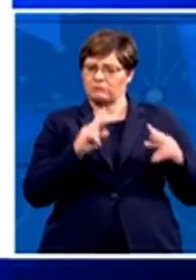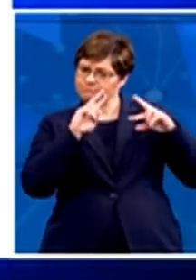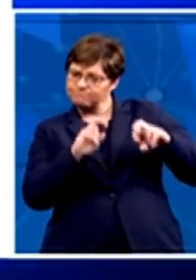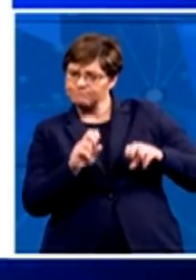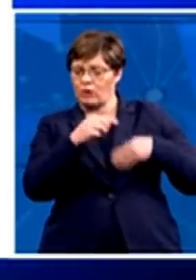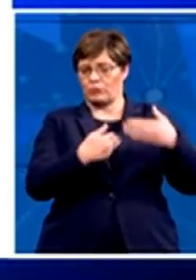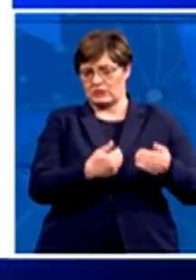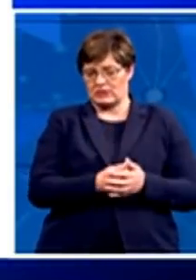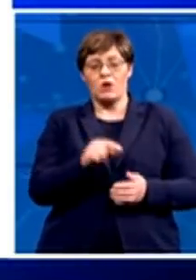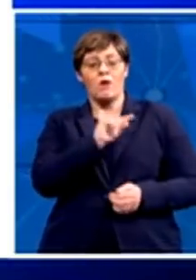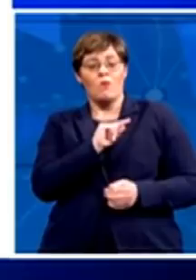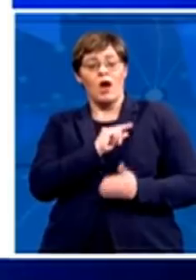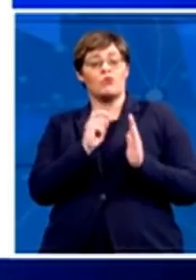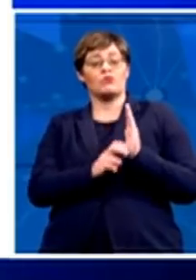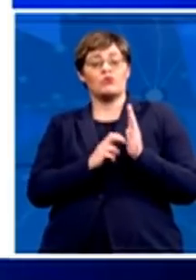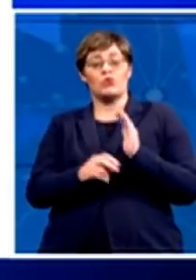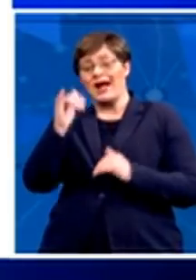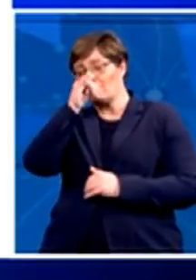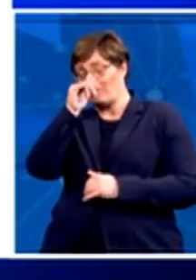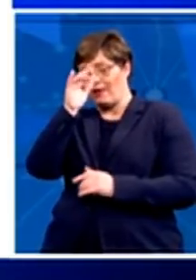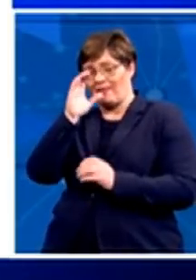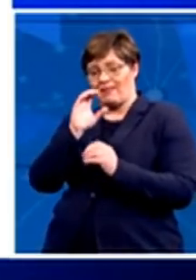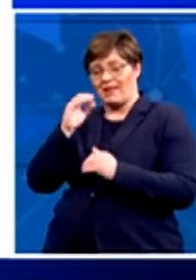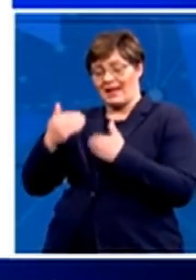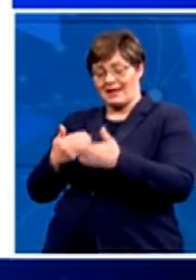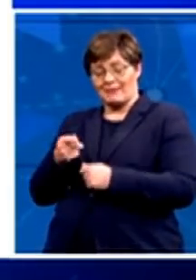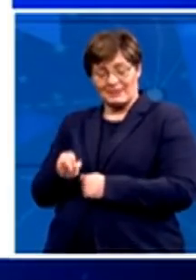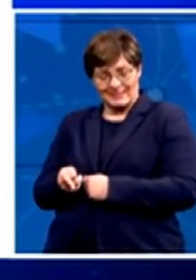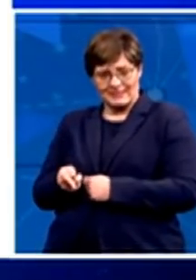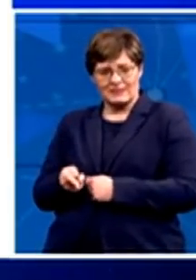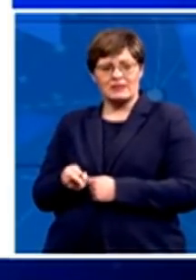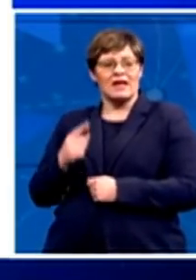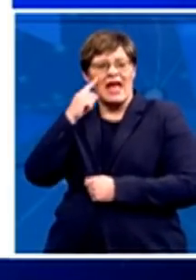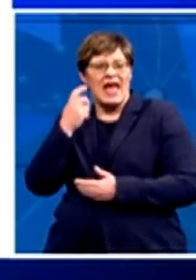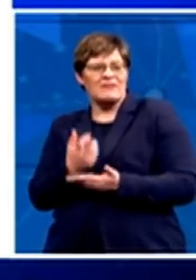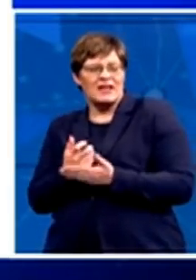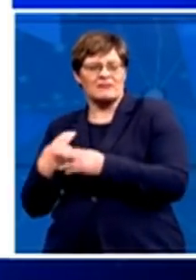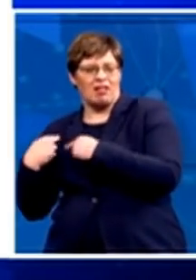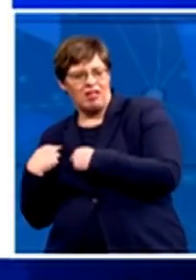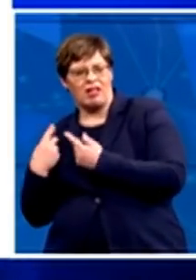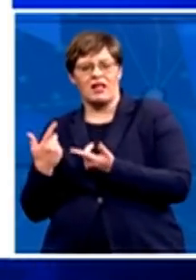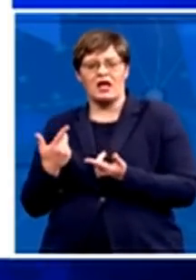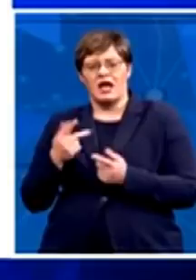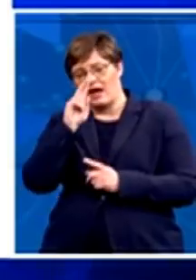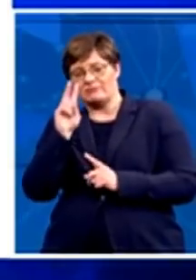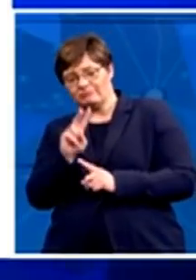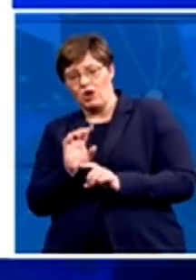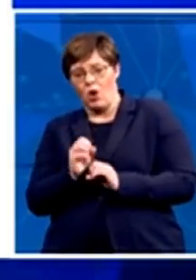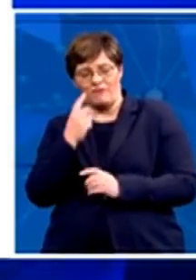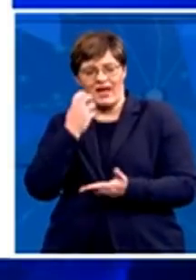criminal processes, such as evidentiary burdens, admissibility of evidence, and so on, don't